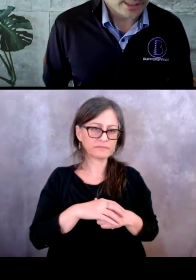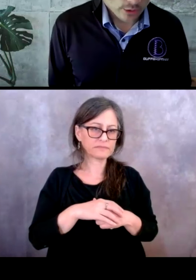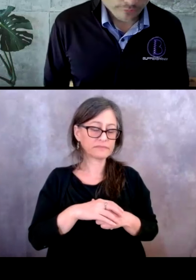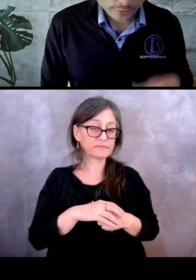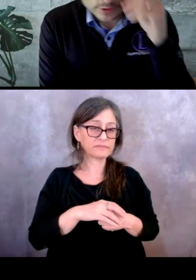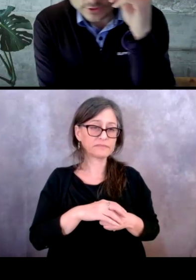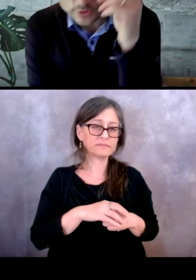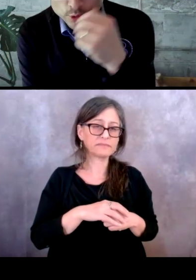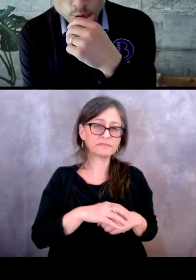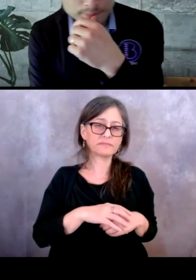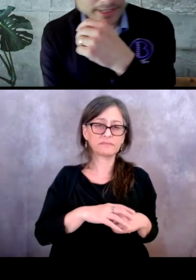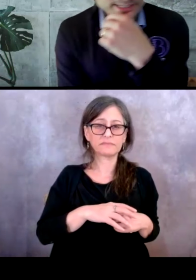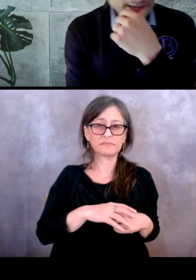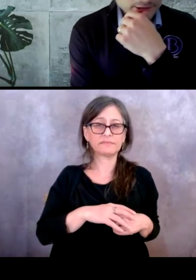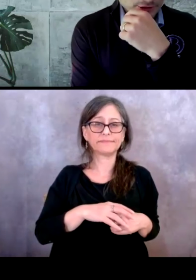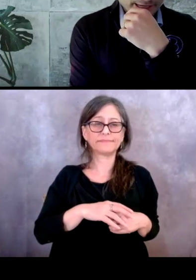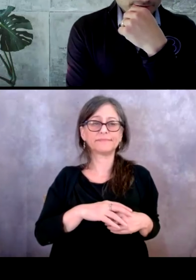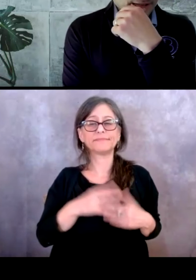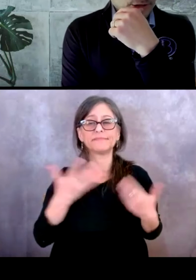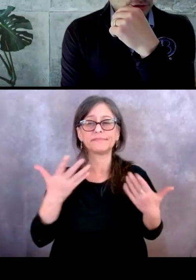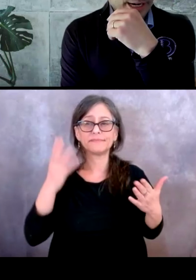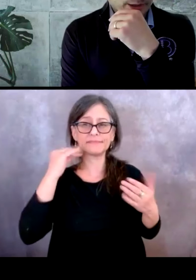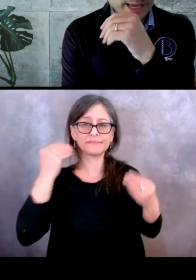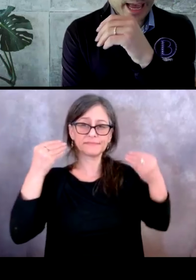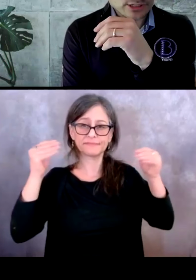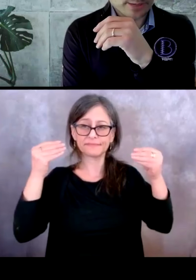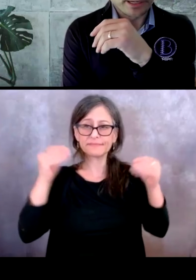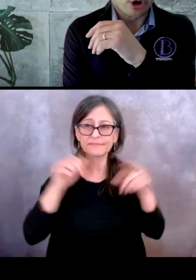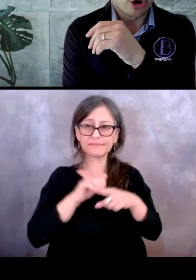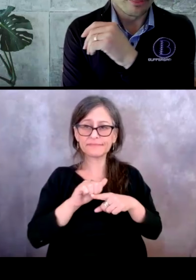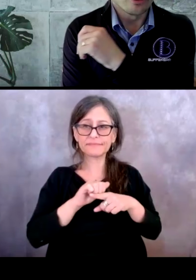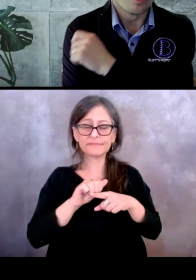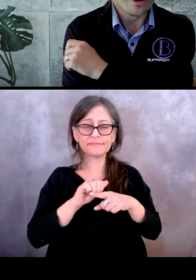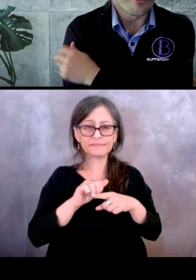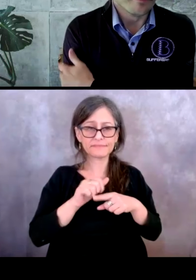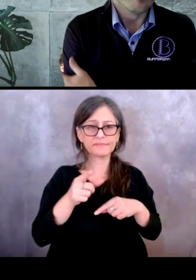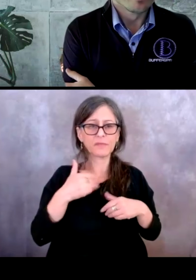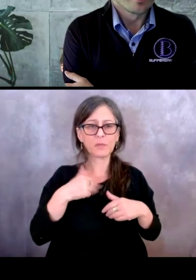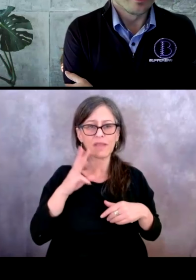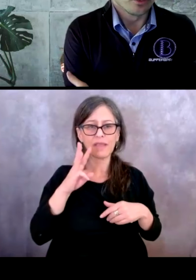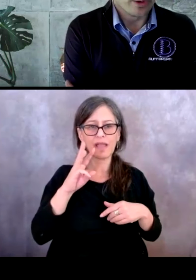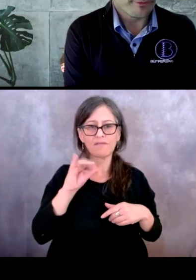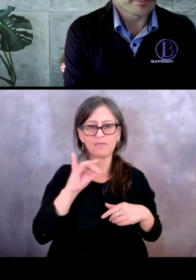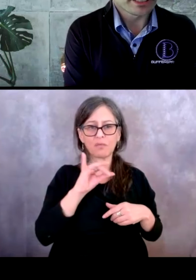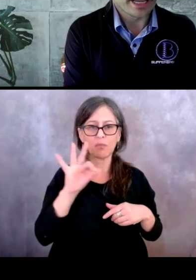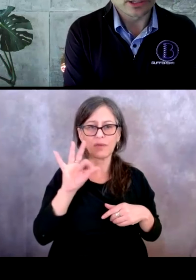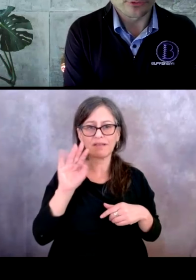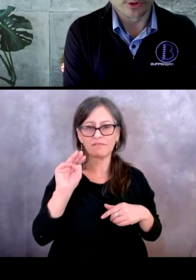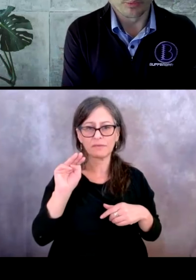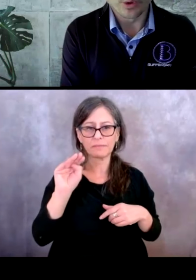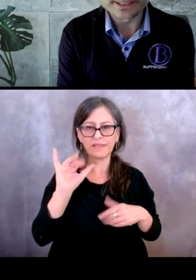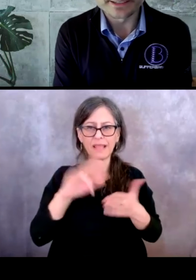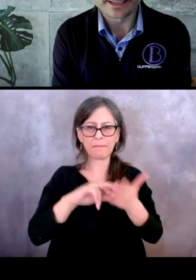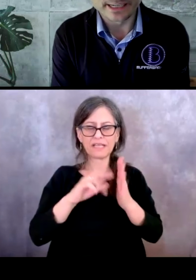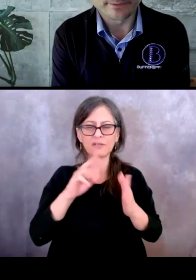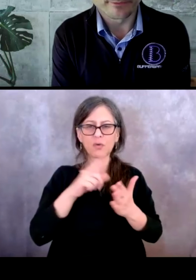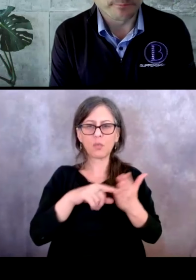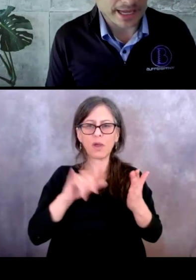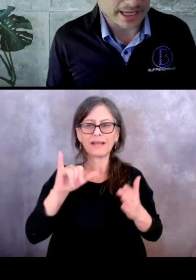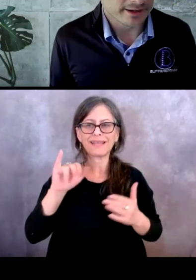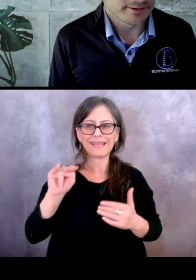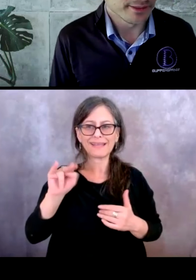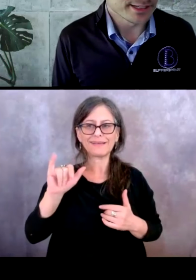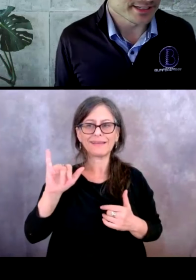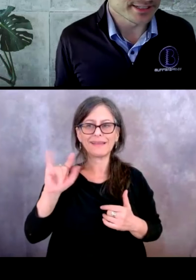All right, so for those of you who have been in sales or any kind of sales training, we have something called the WIFM. The WIFM stands for What's in It